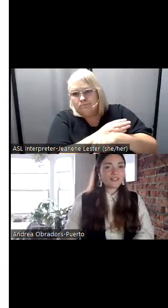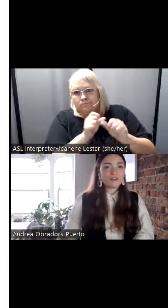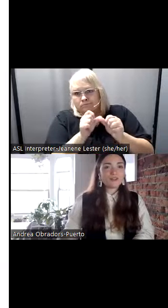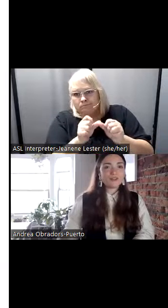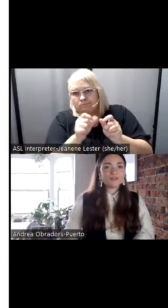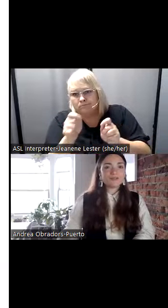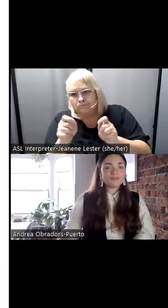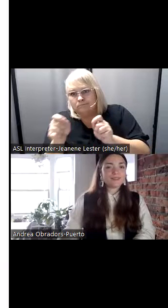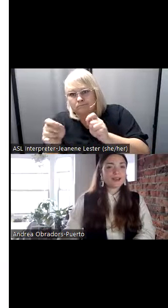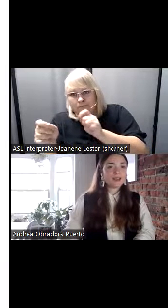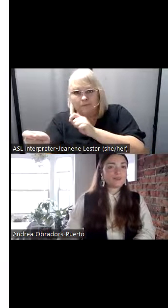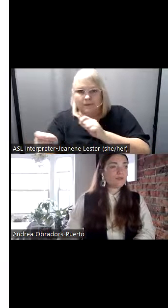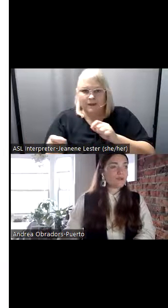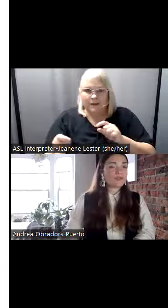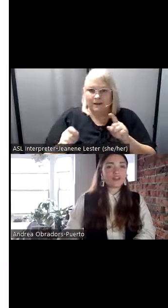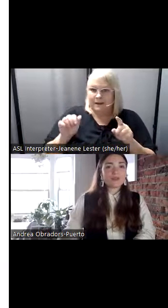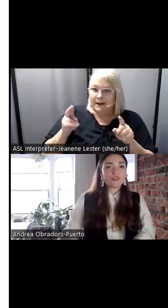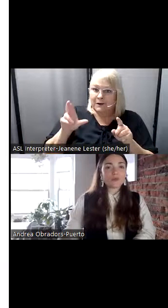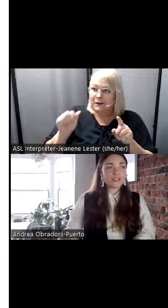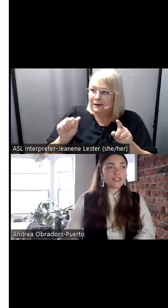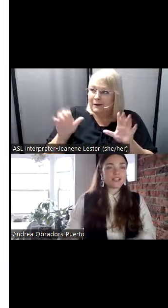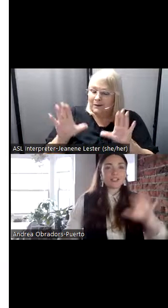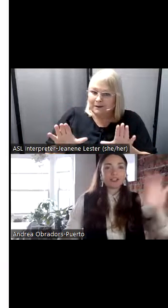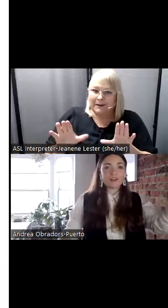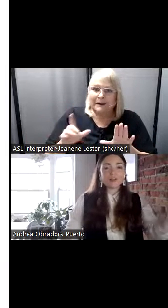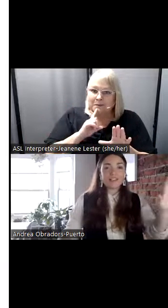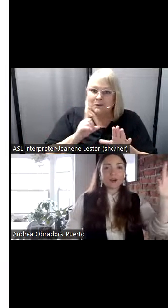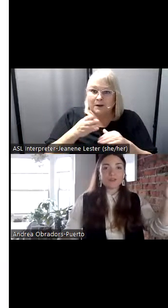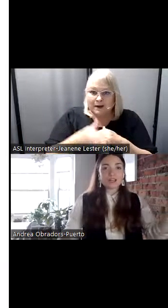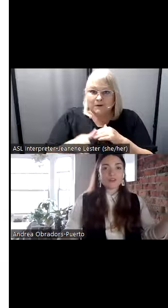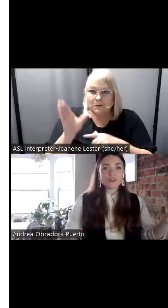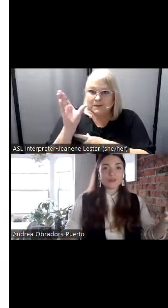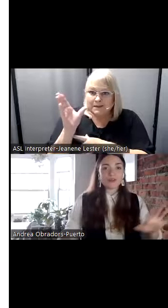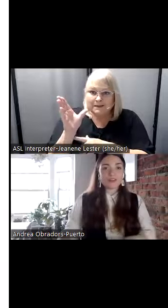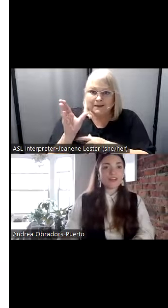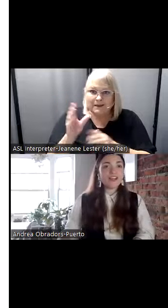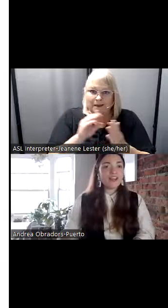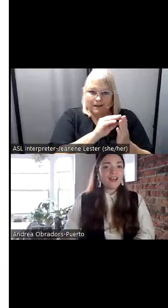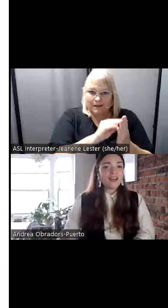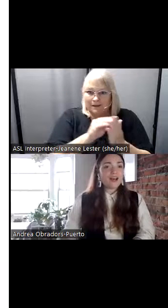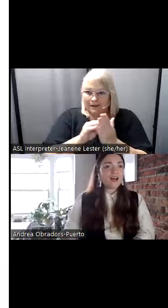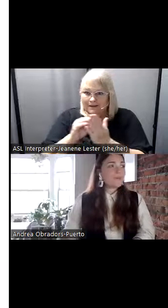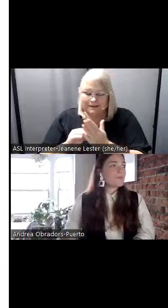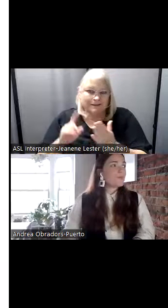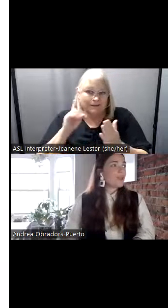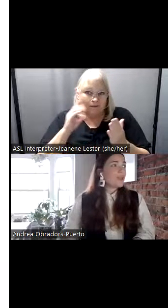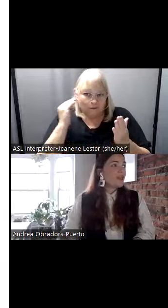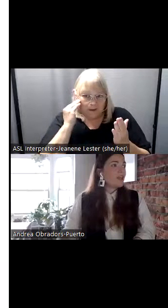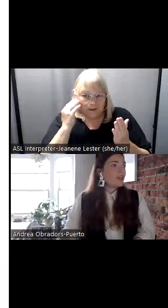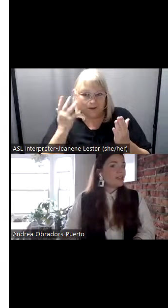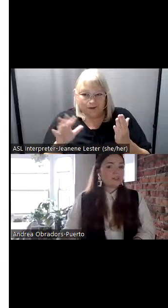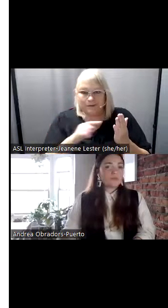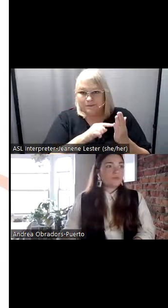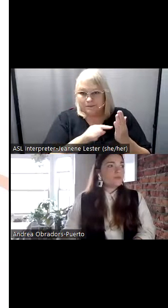Great. So I'm sure that after our presentation, all this now sounds really familiar.